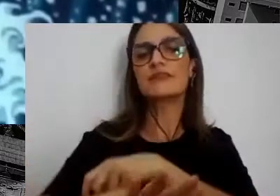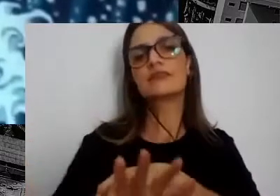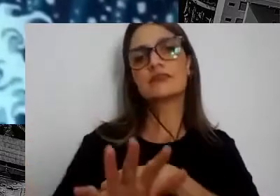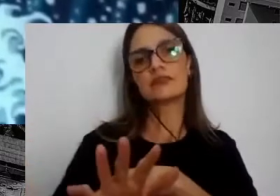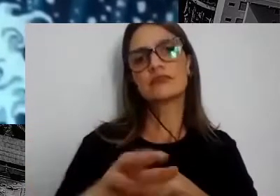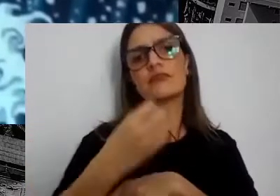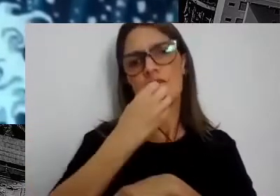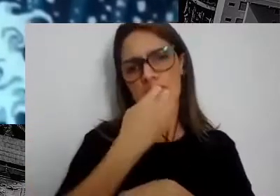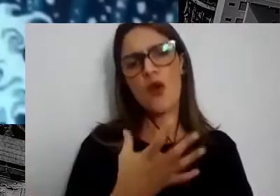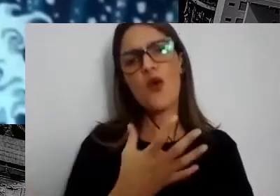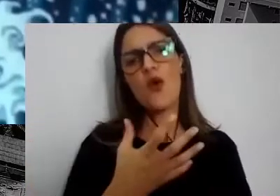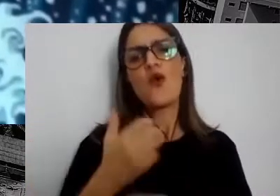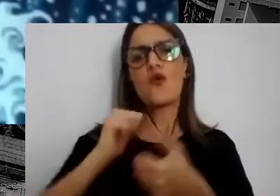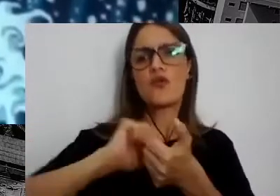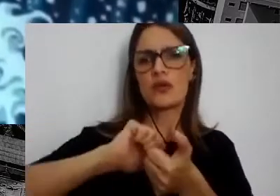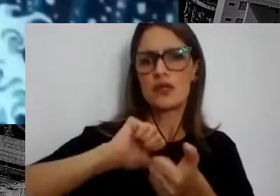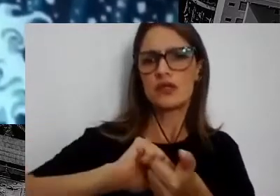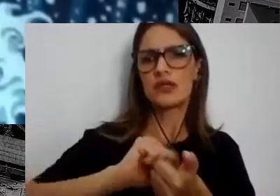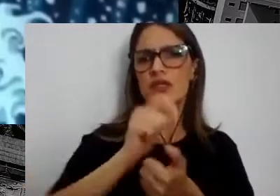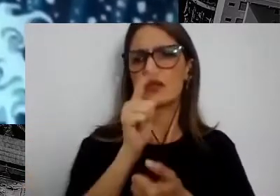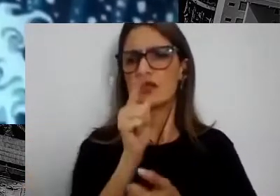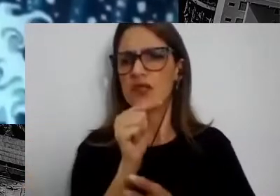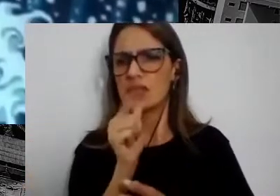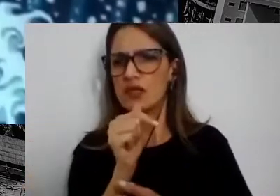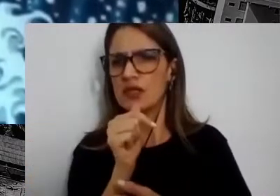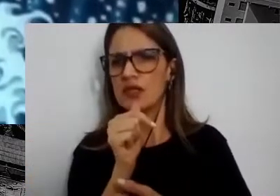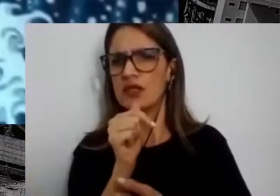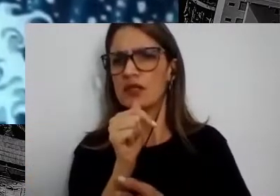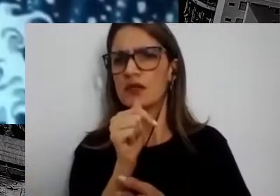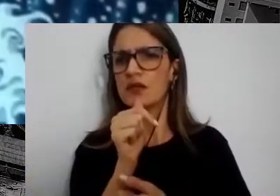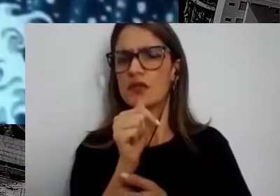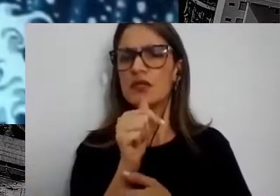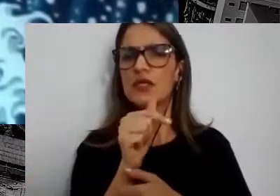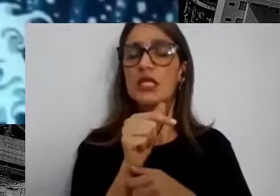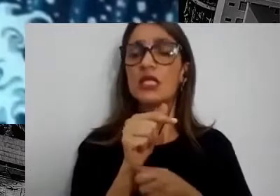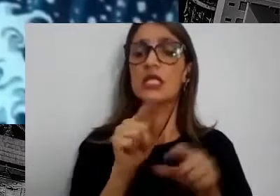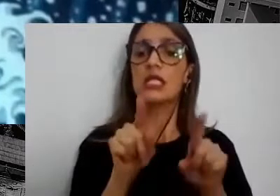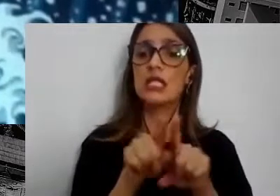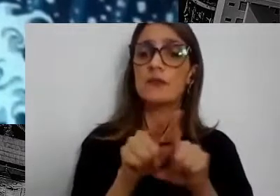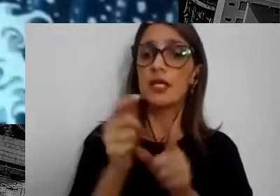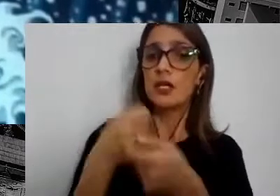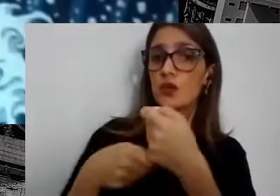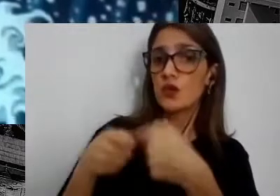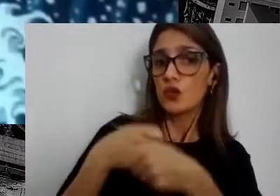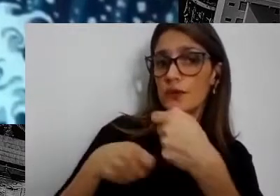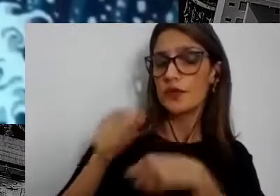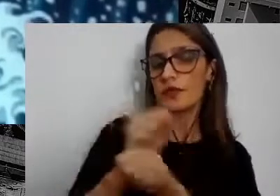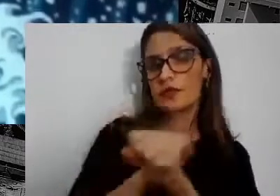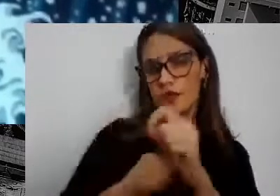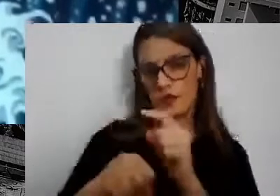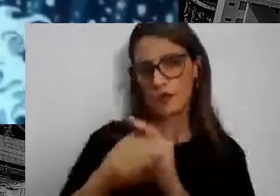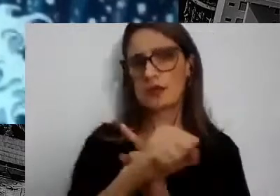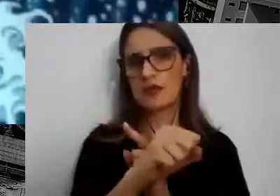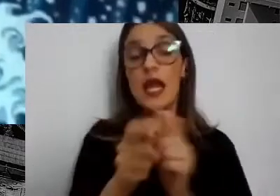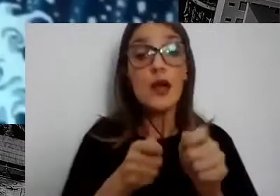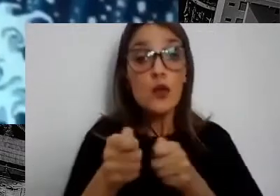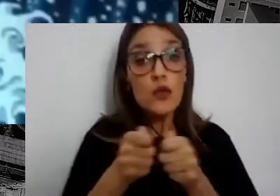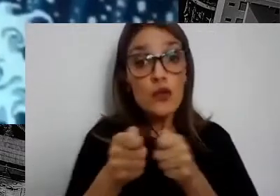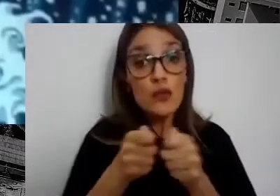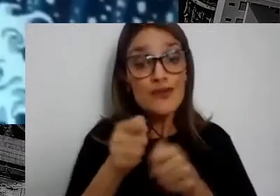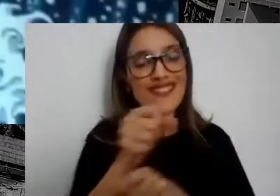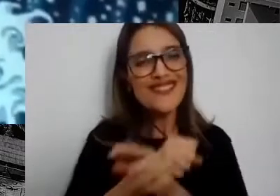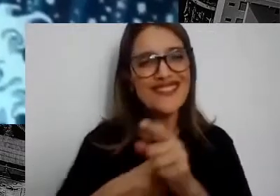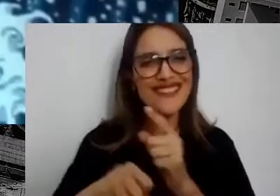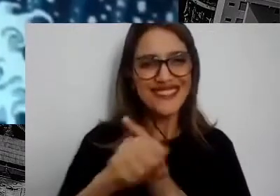socioeconomic benefits. So, there is a business case to be